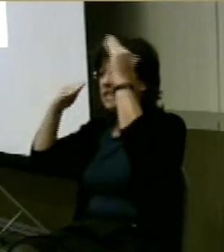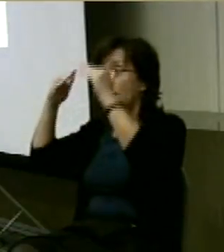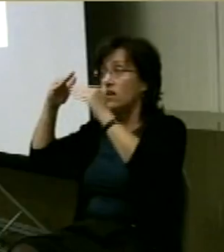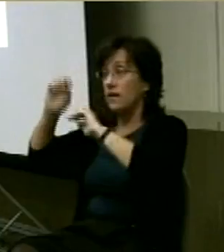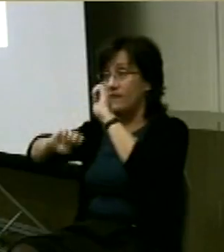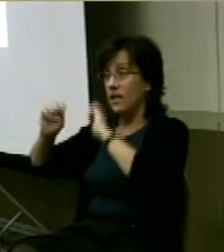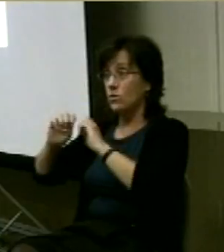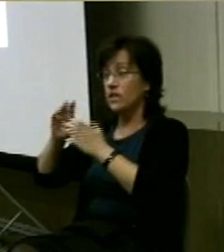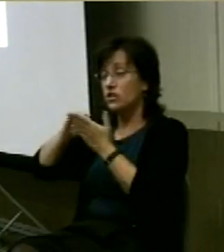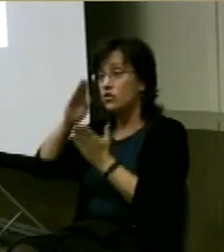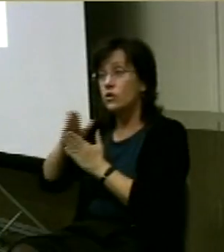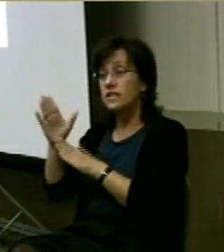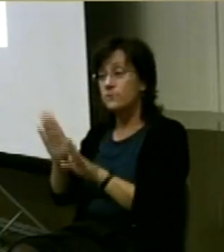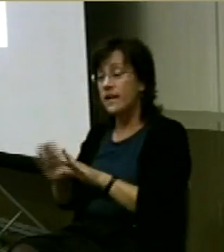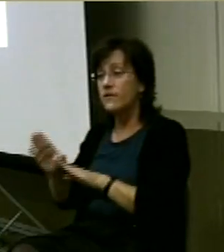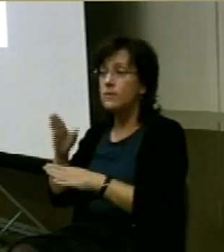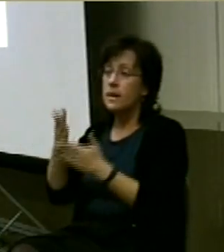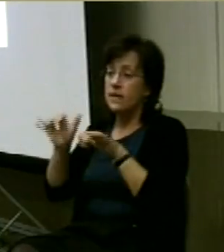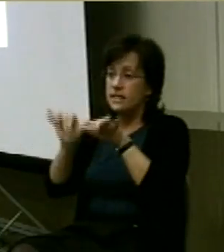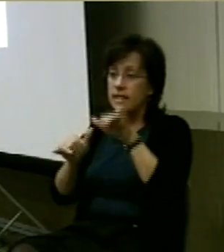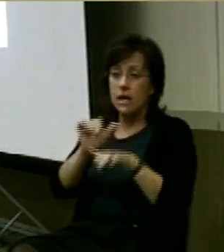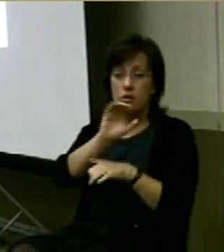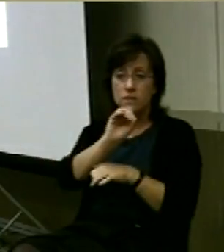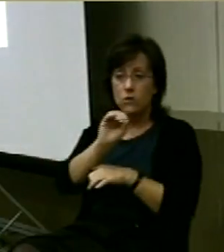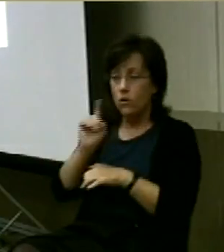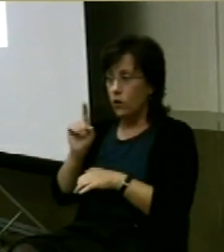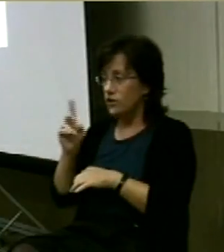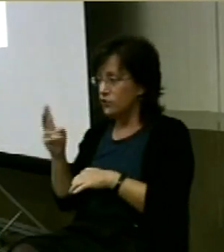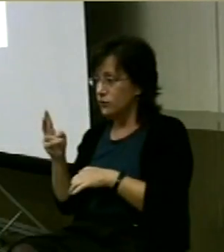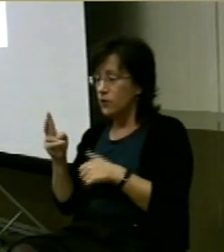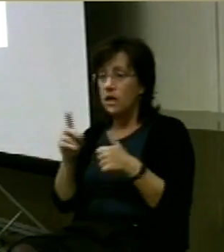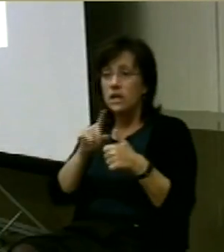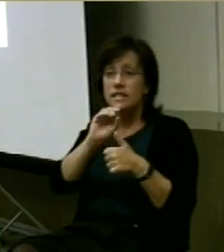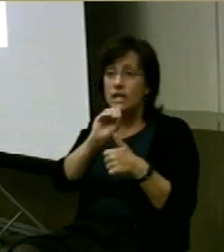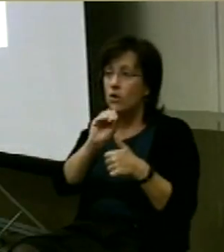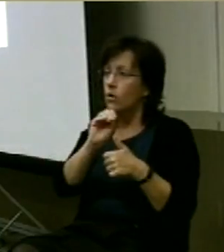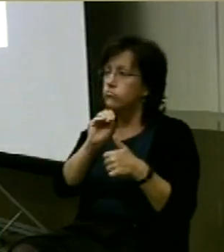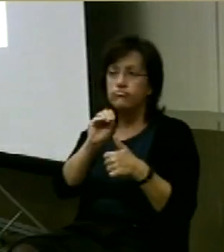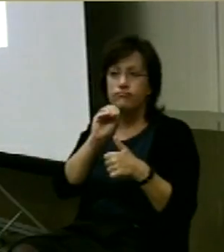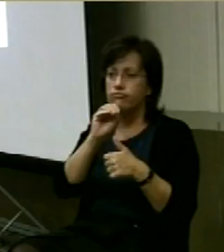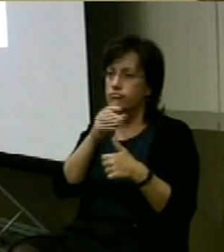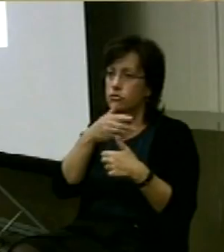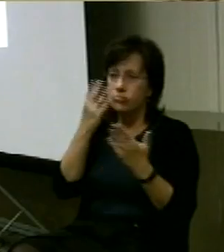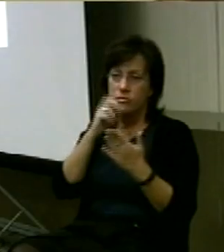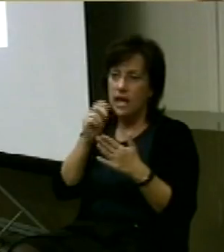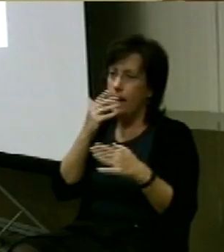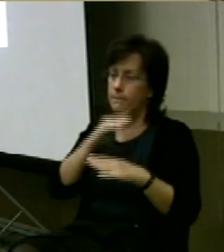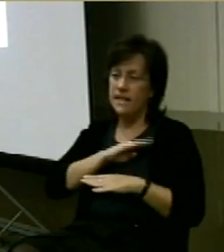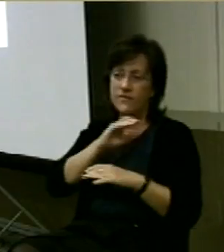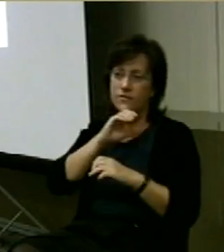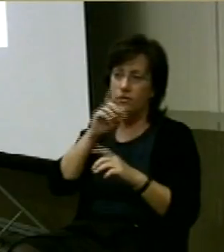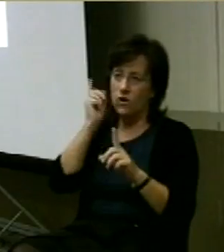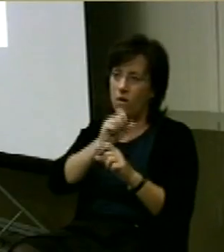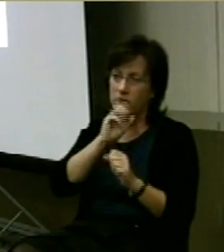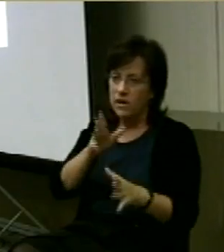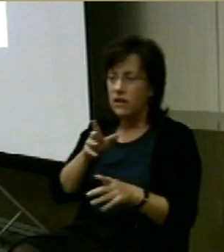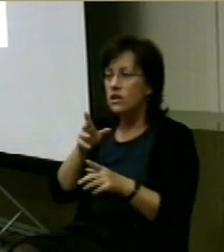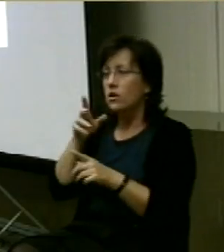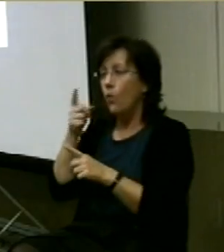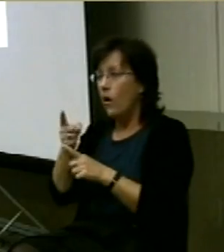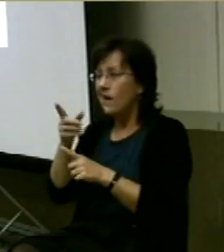student's behavior, maybe on a scale of 0, 1, or 2. 0, they did not meet their goal at all. 1, they kind of so-so met their